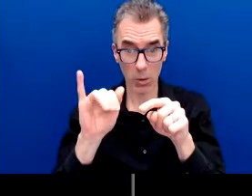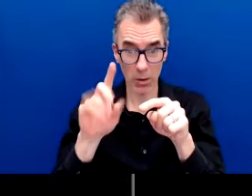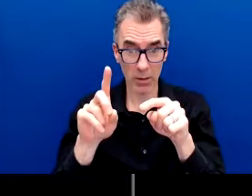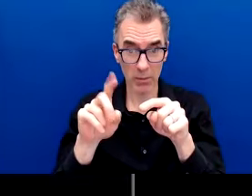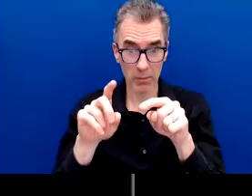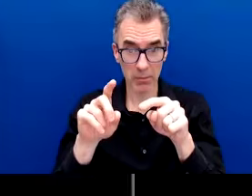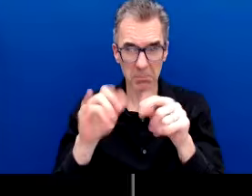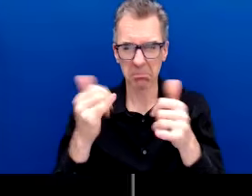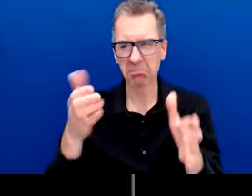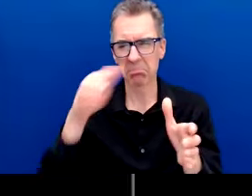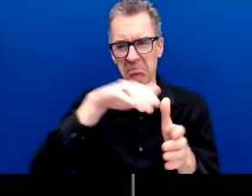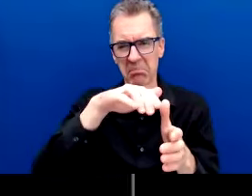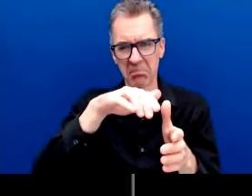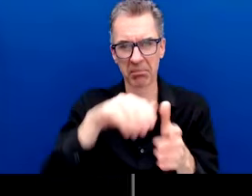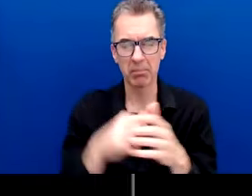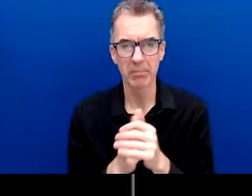close them back up.